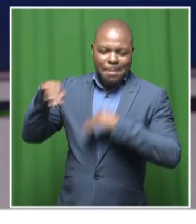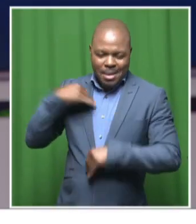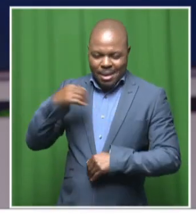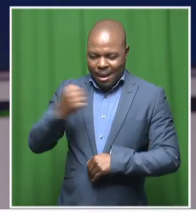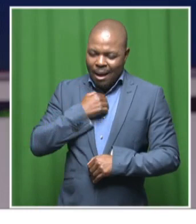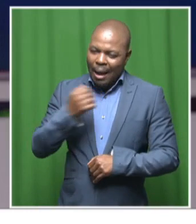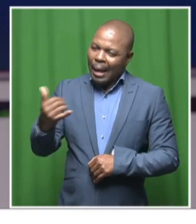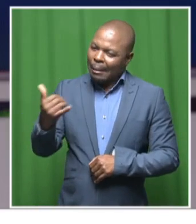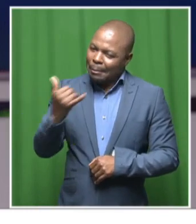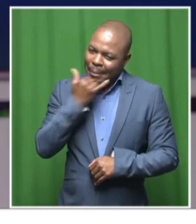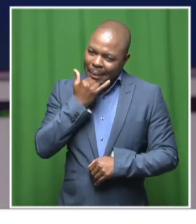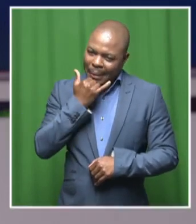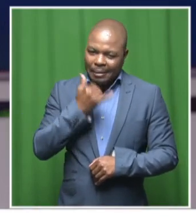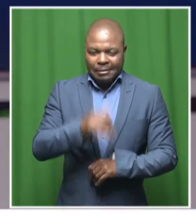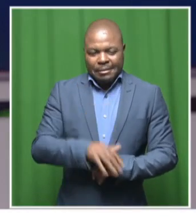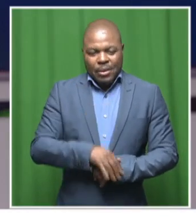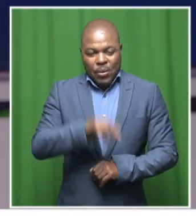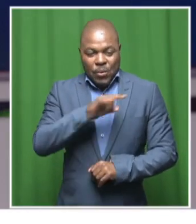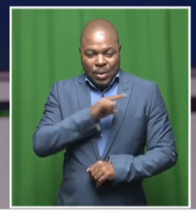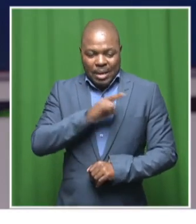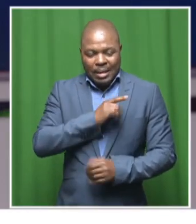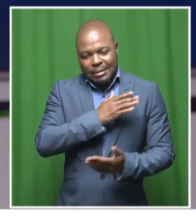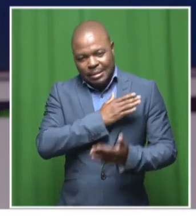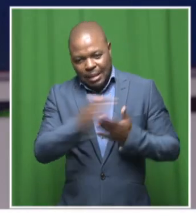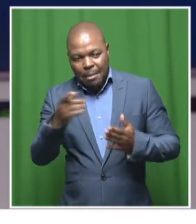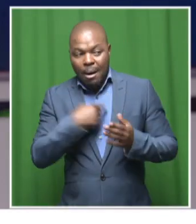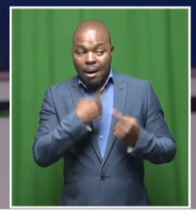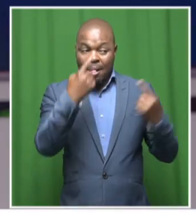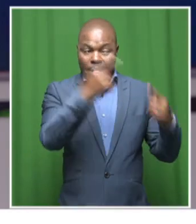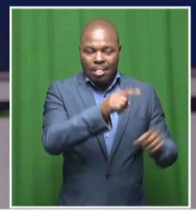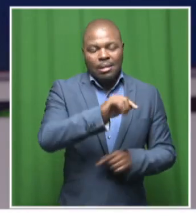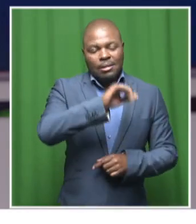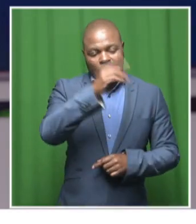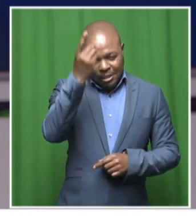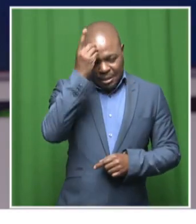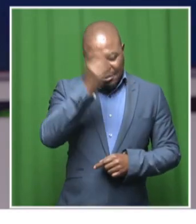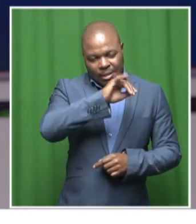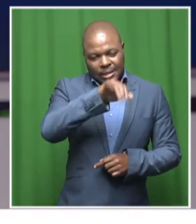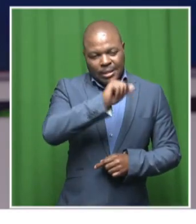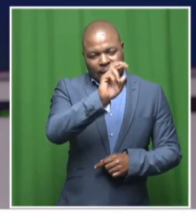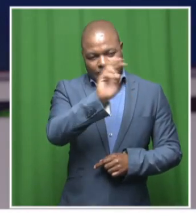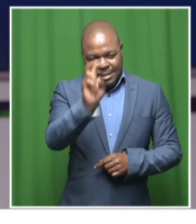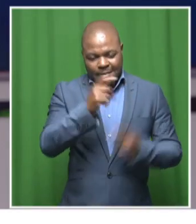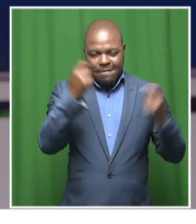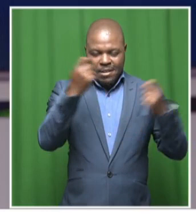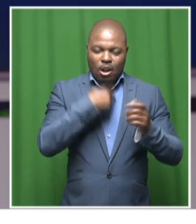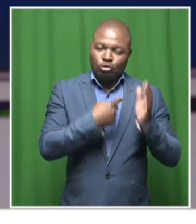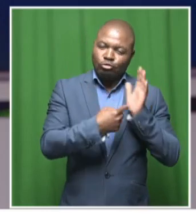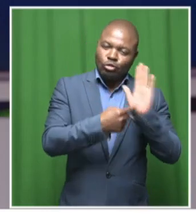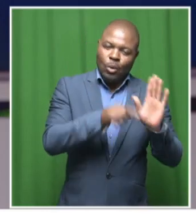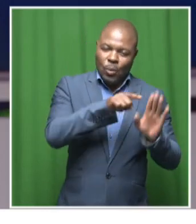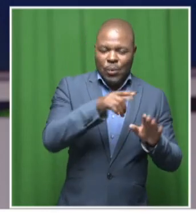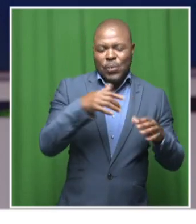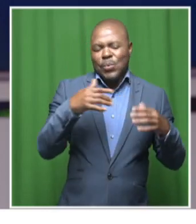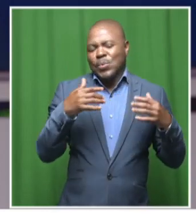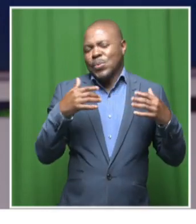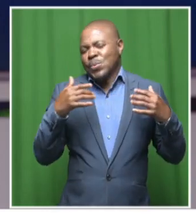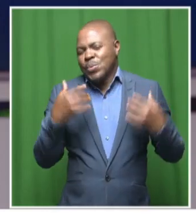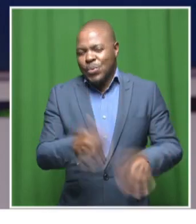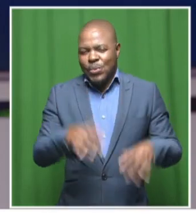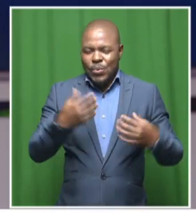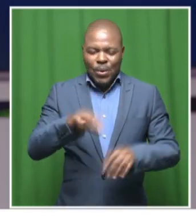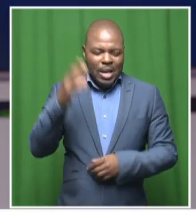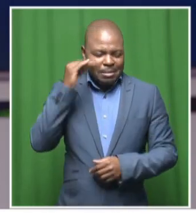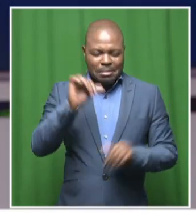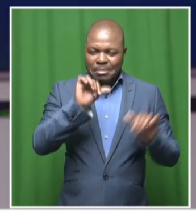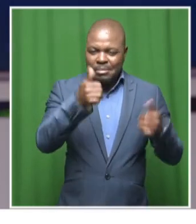that some of it will be showcased at the Durban Jazz Festival. As you know, it's the most exhilarating